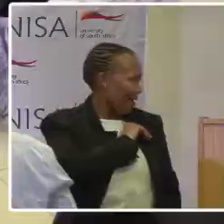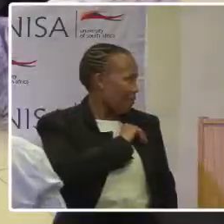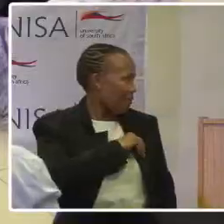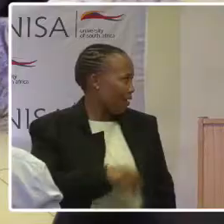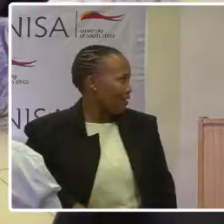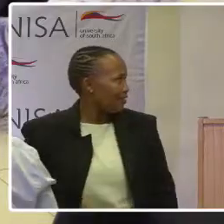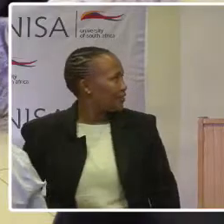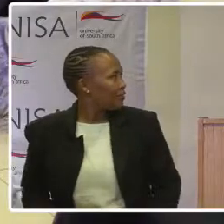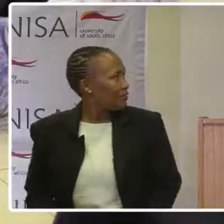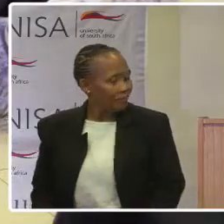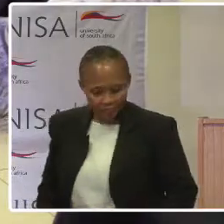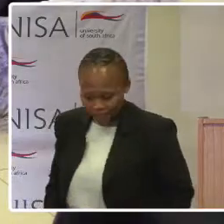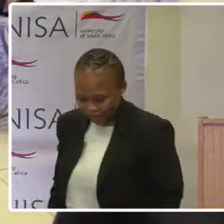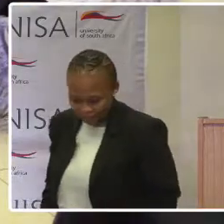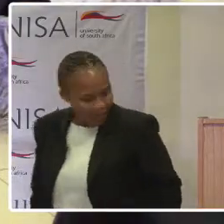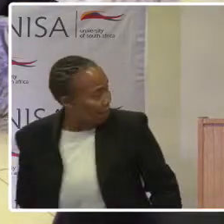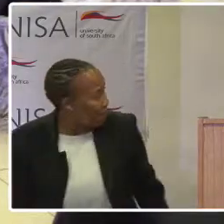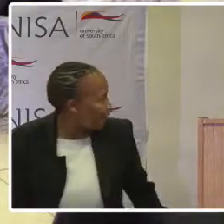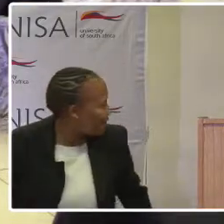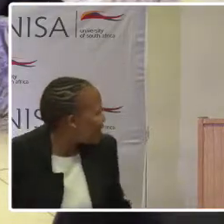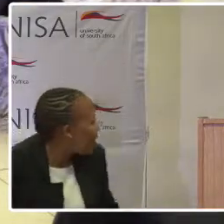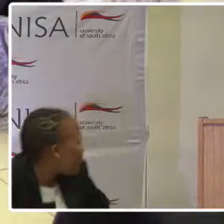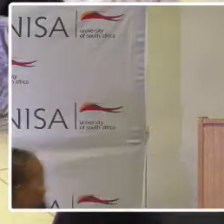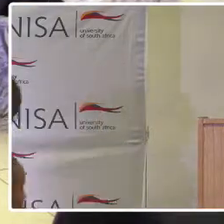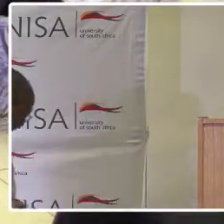direct. Thank you very much.